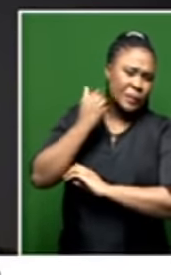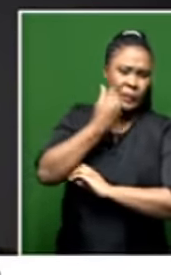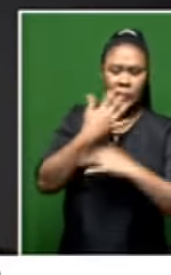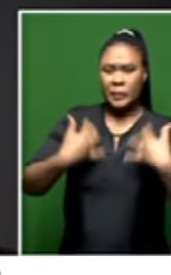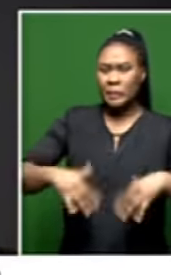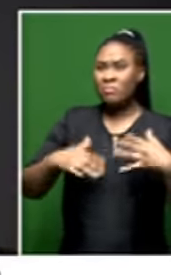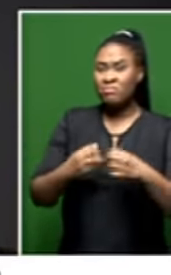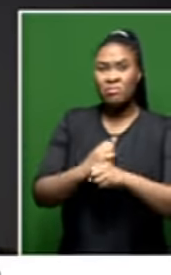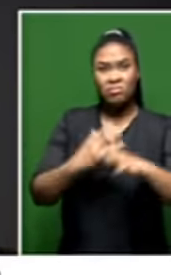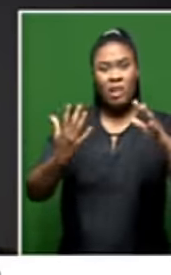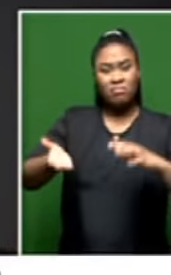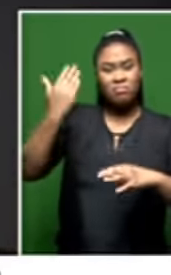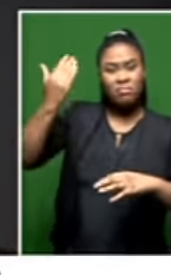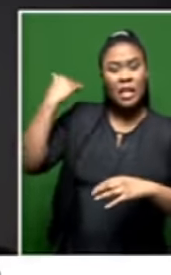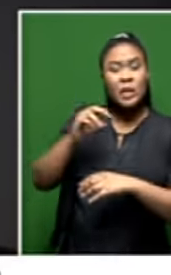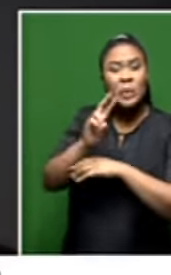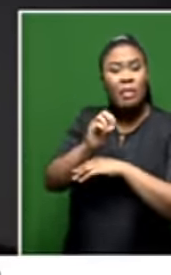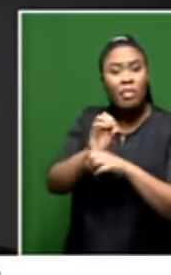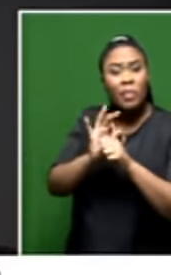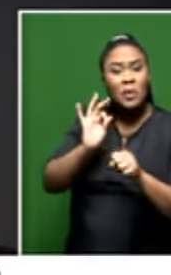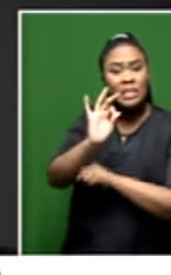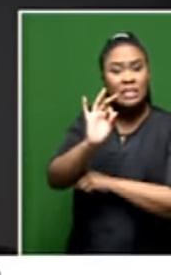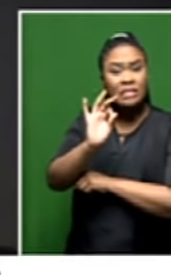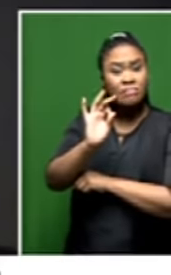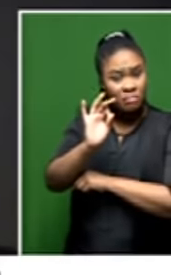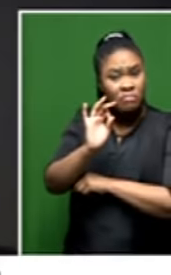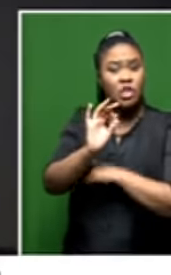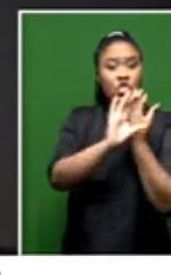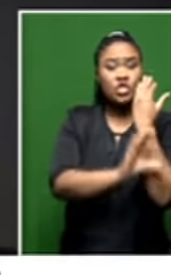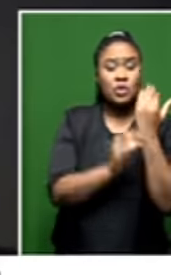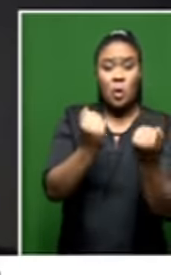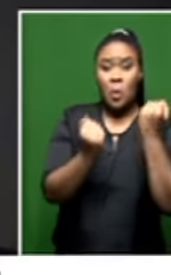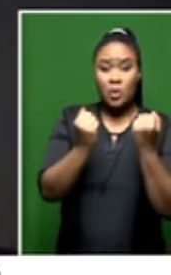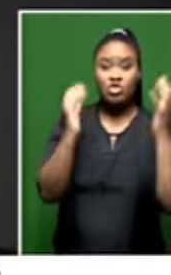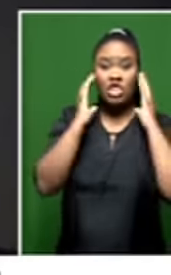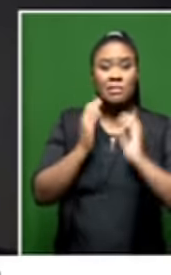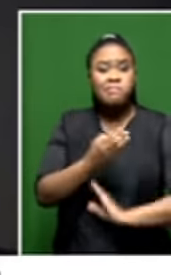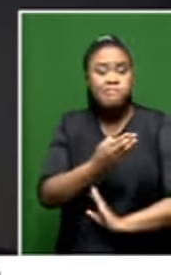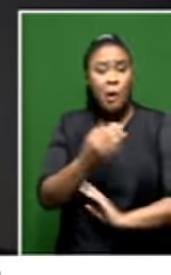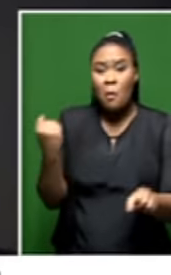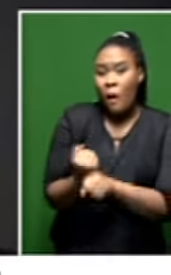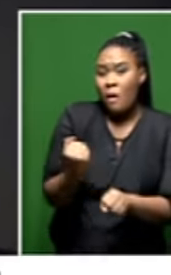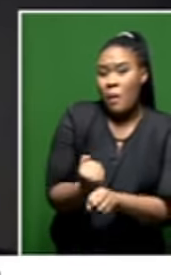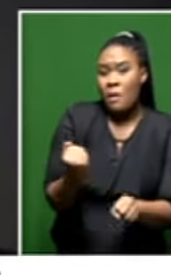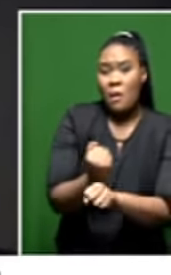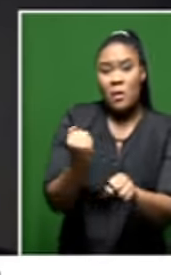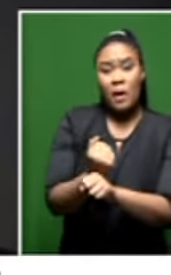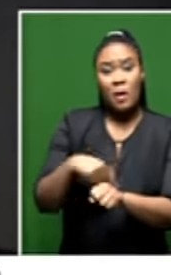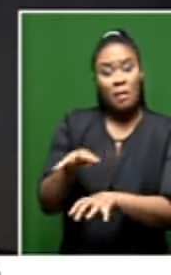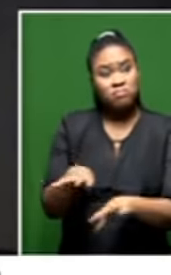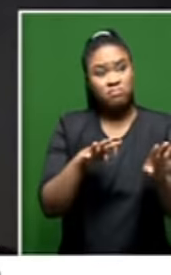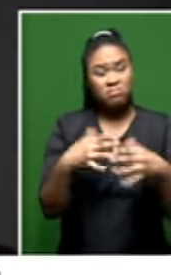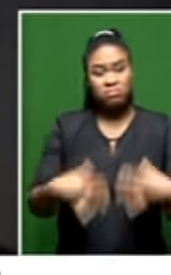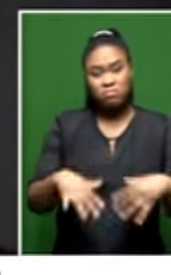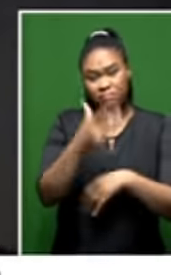Constitutional Court since 2013. And I think it would be fair to say that he's regarded as one of the intellectual leaders of